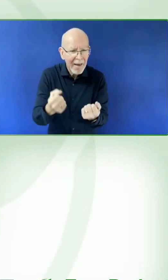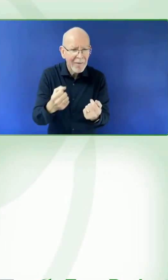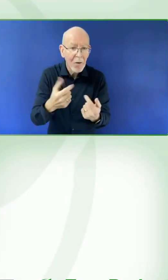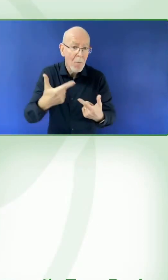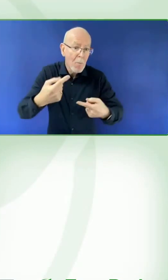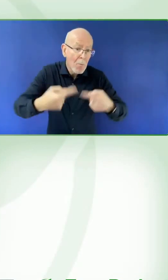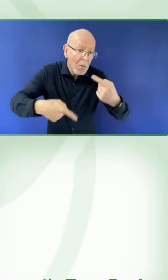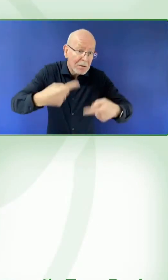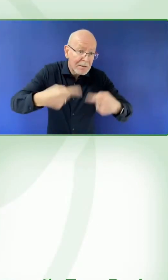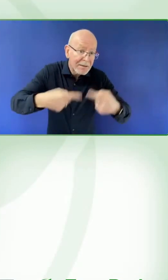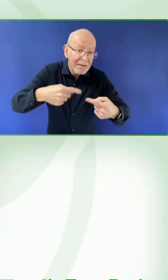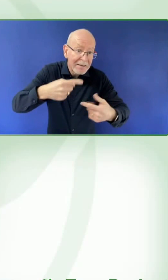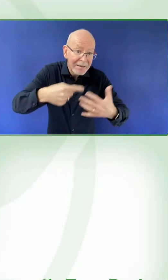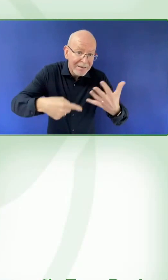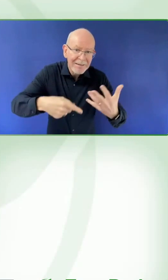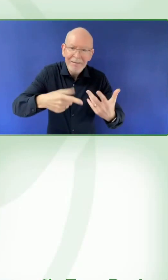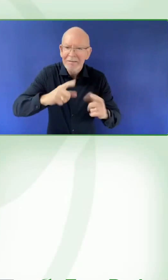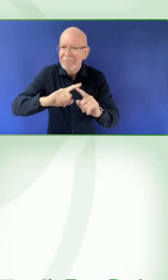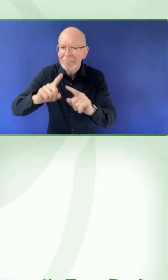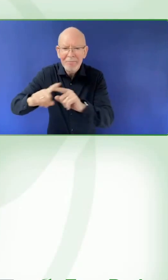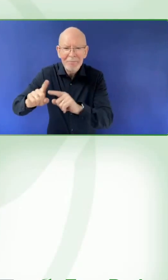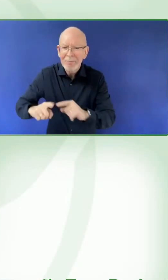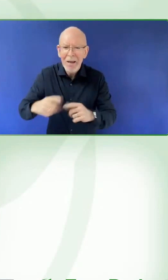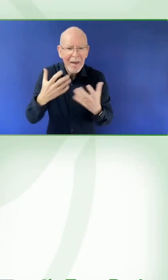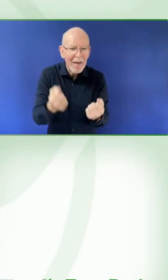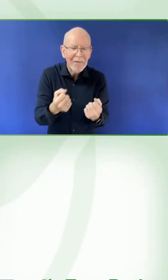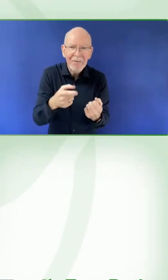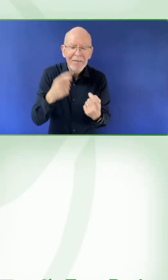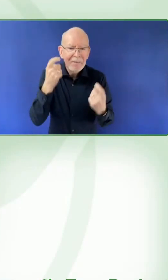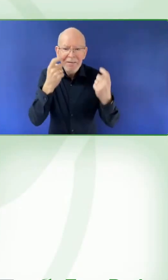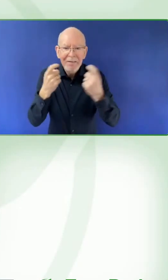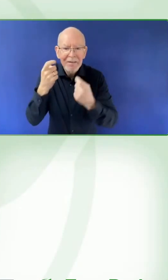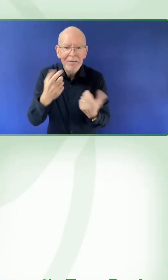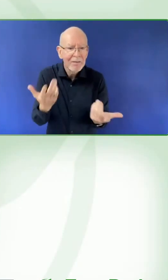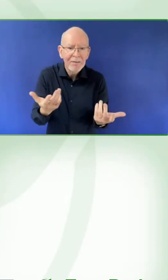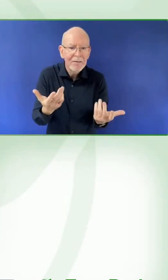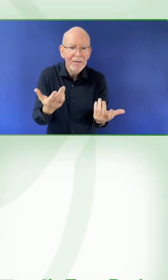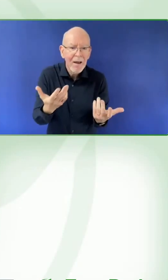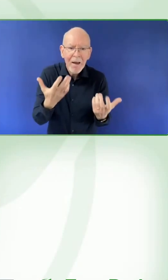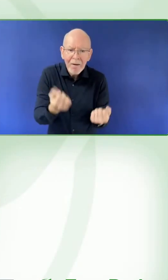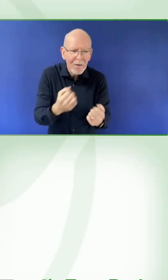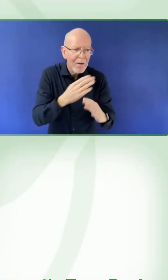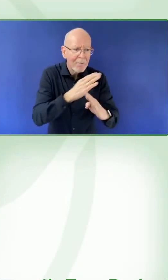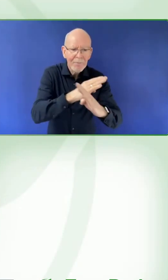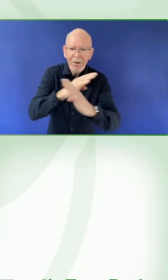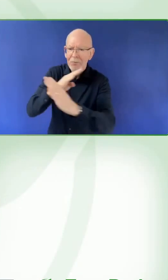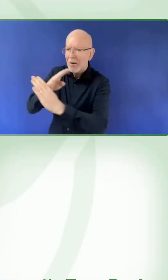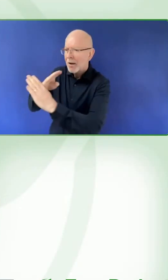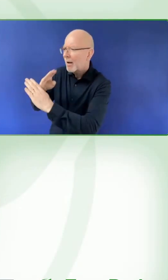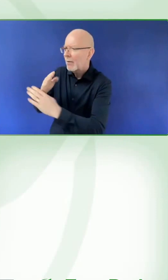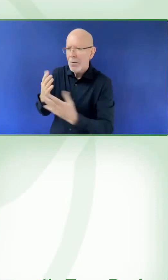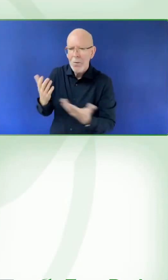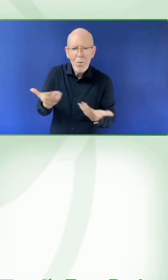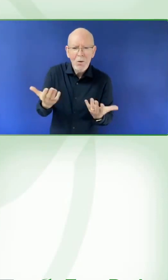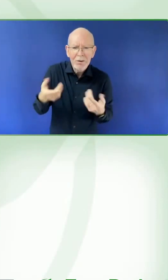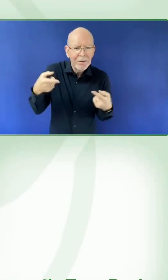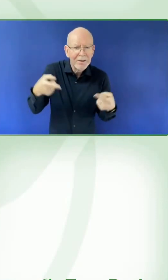you had in facing one of those barriers? So I open it to my panel members now.